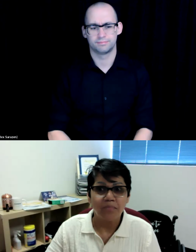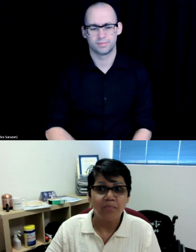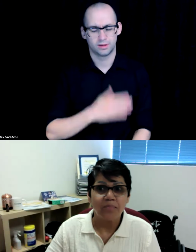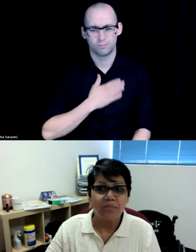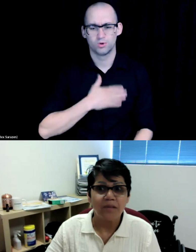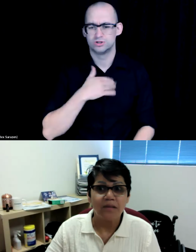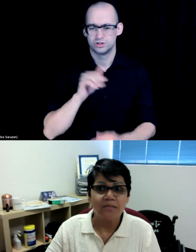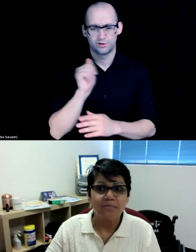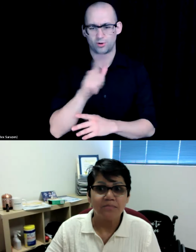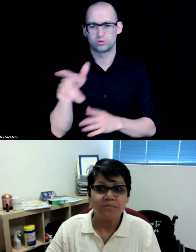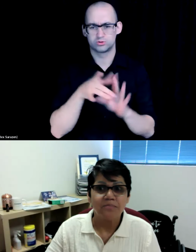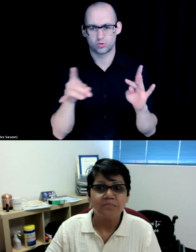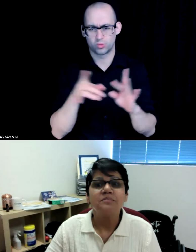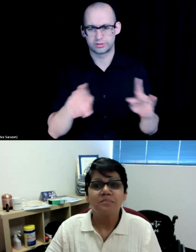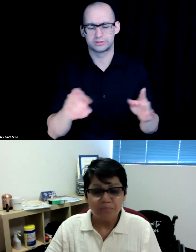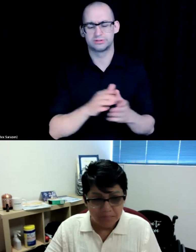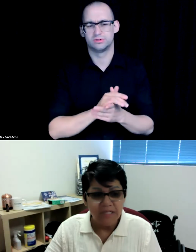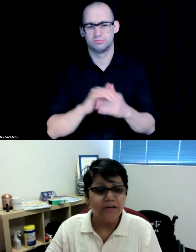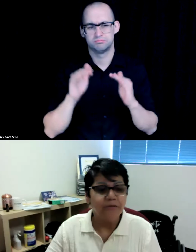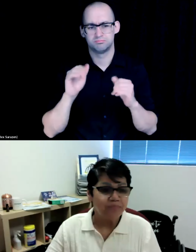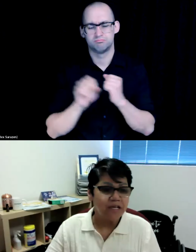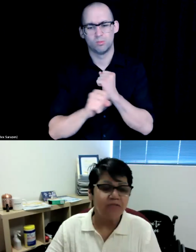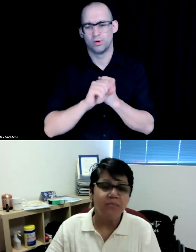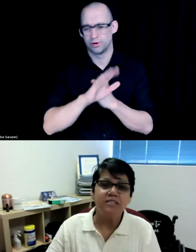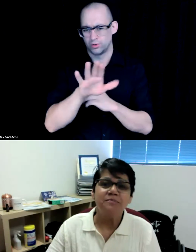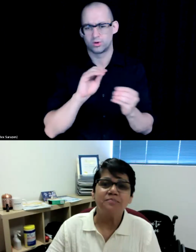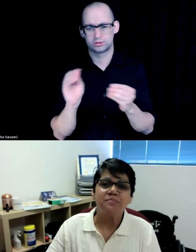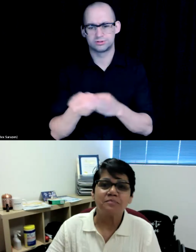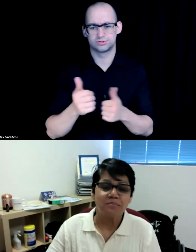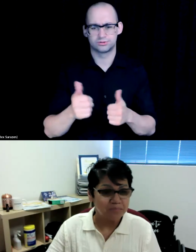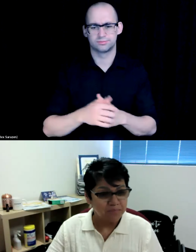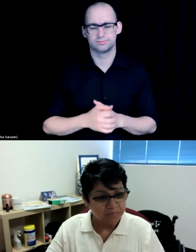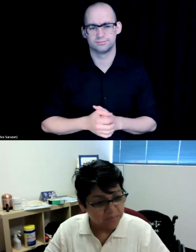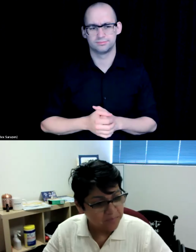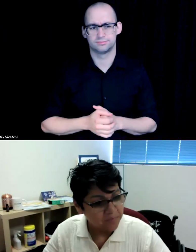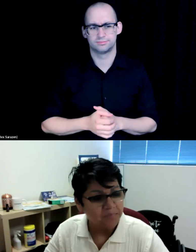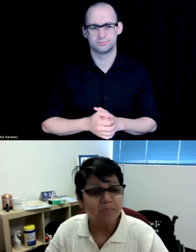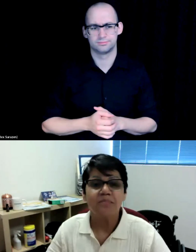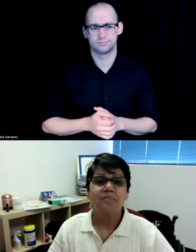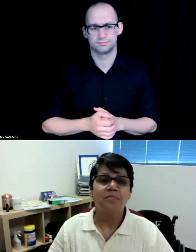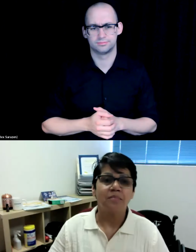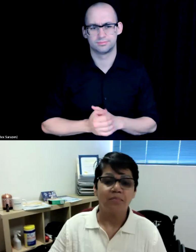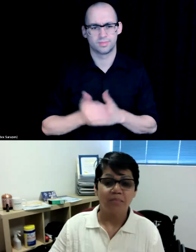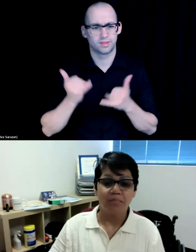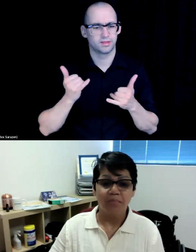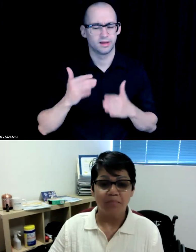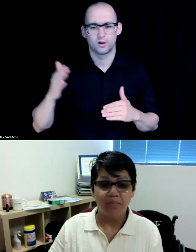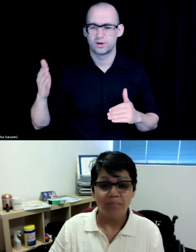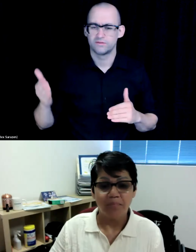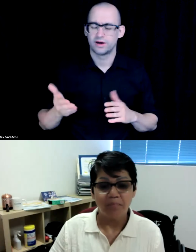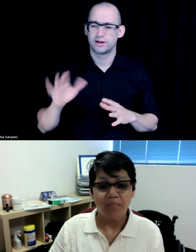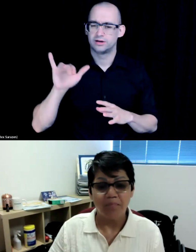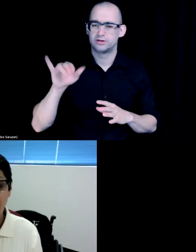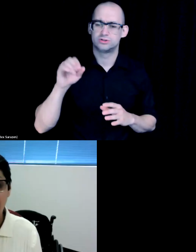and sharing and the organization programs that you have. Thank you. Thank you very Thank much. you. And now I'm gonna invite